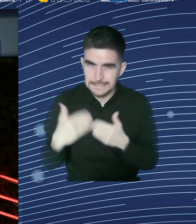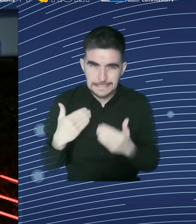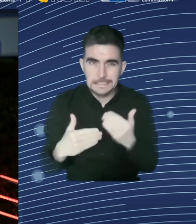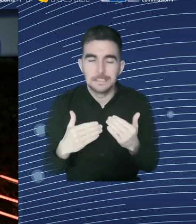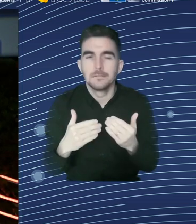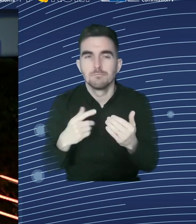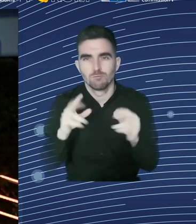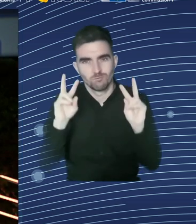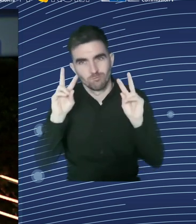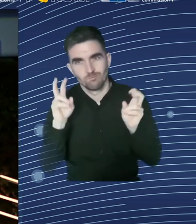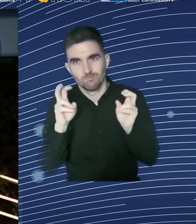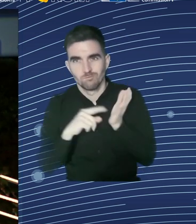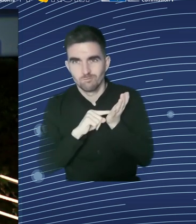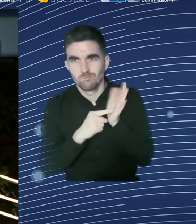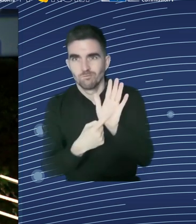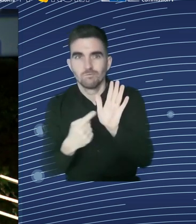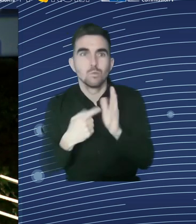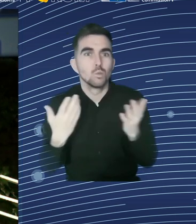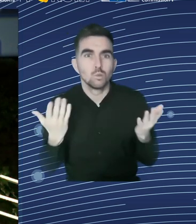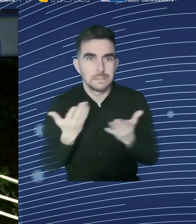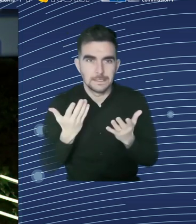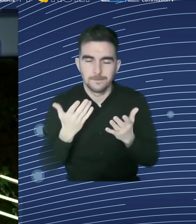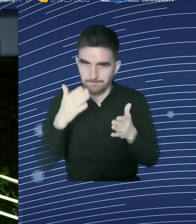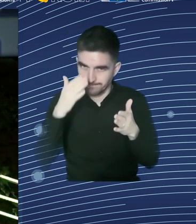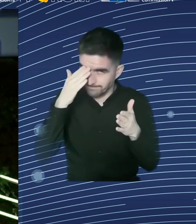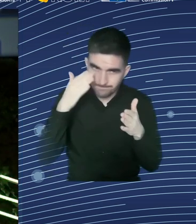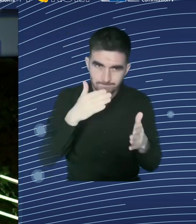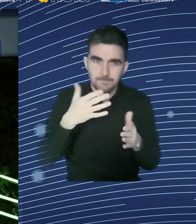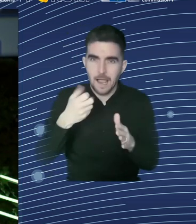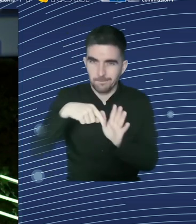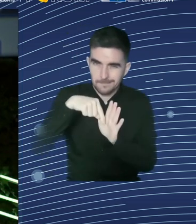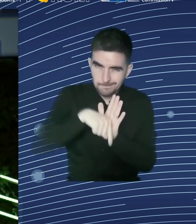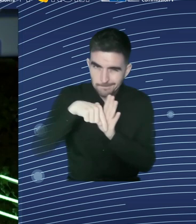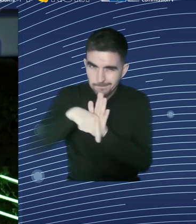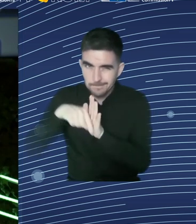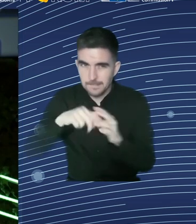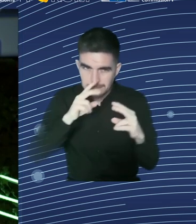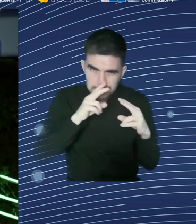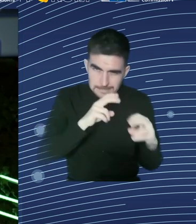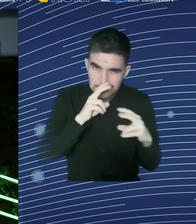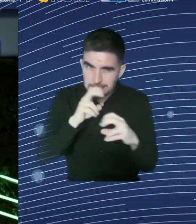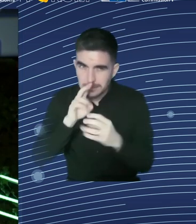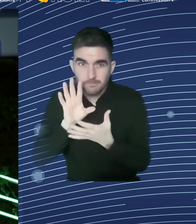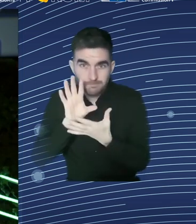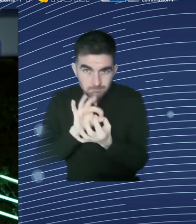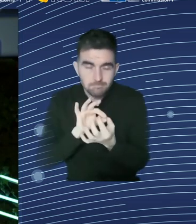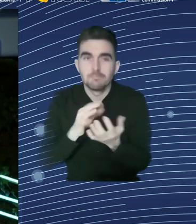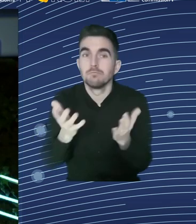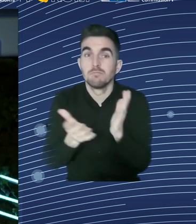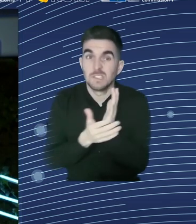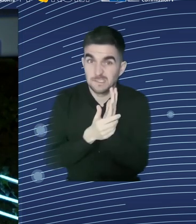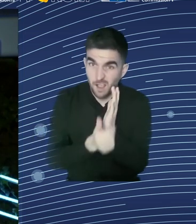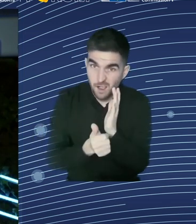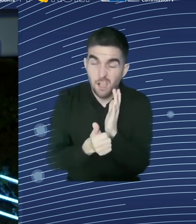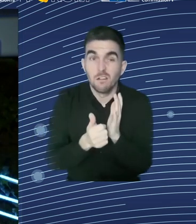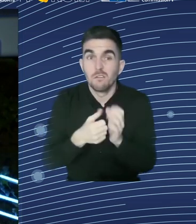gender segregations as structural drivers of persistent labor shortages. To shortly recap for those of you who may not have